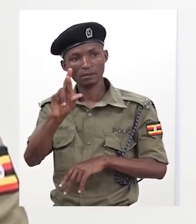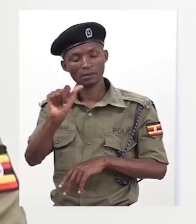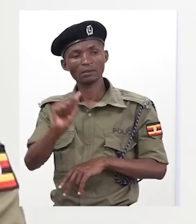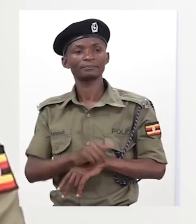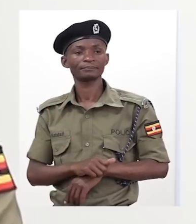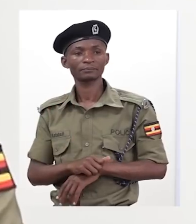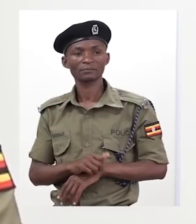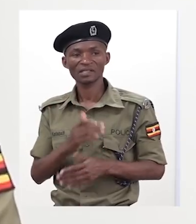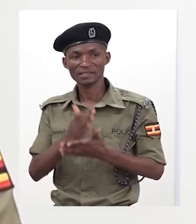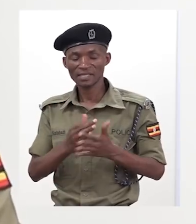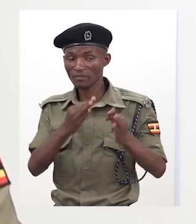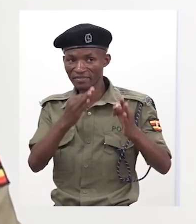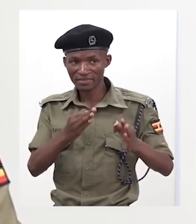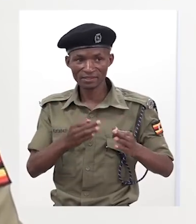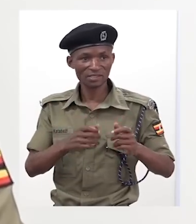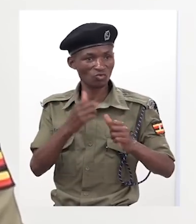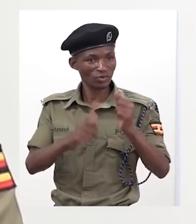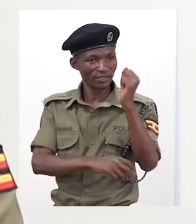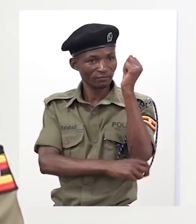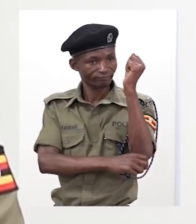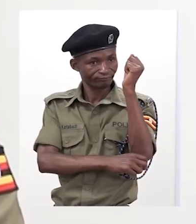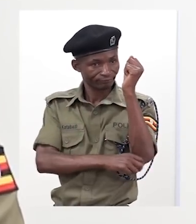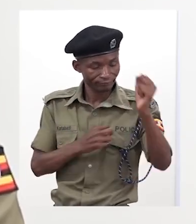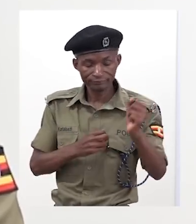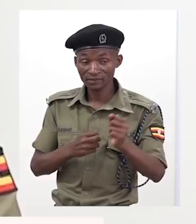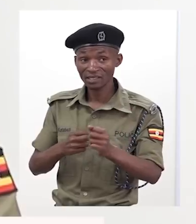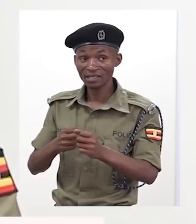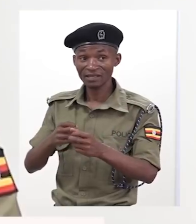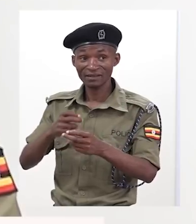amongst the items which were stolen, that is,